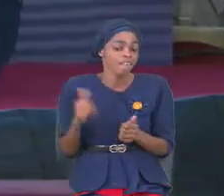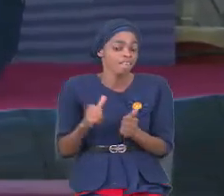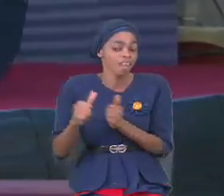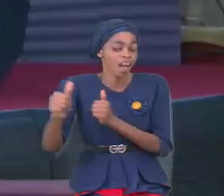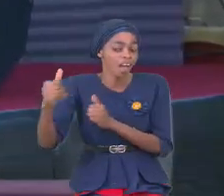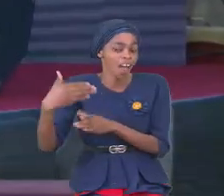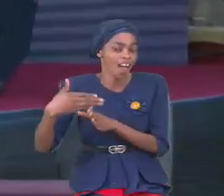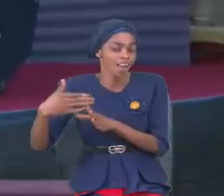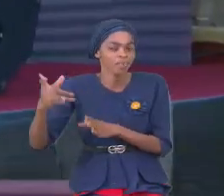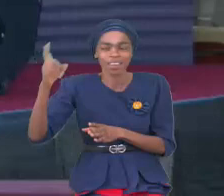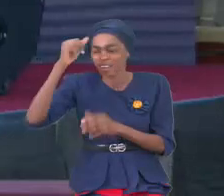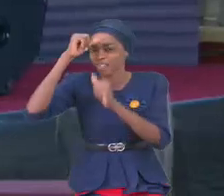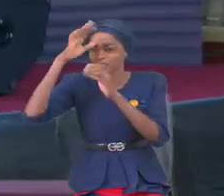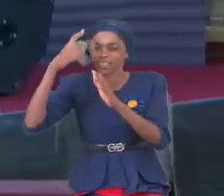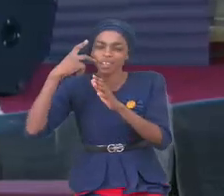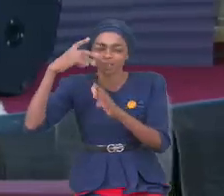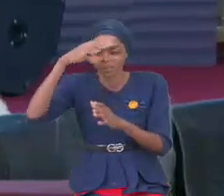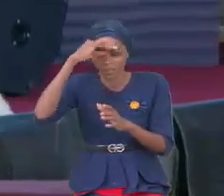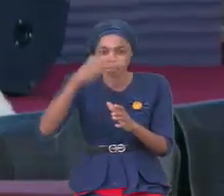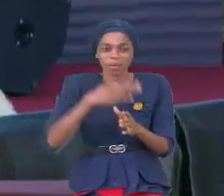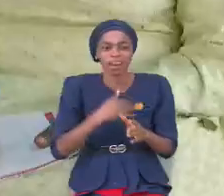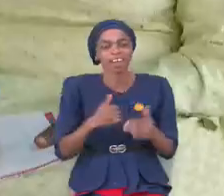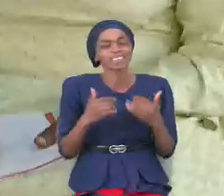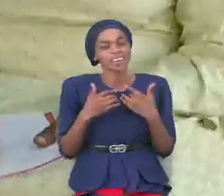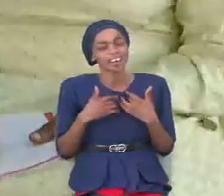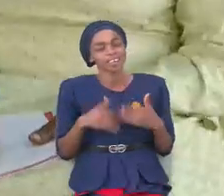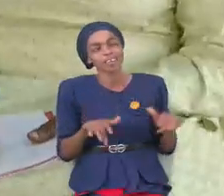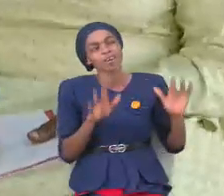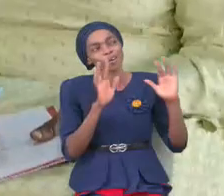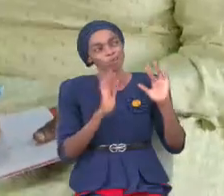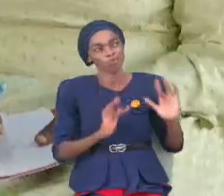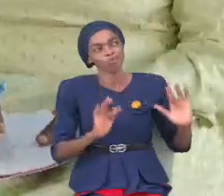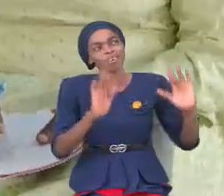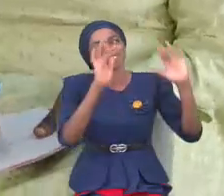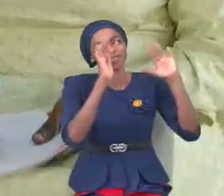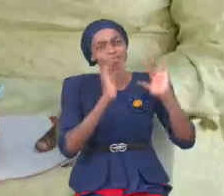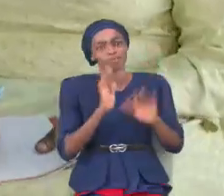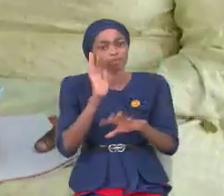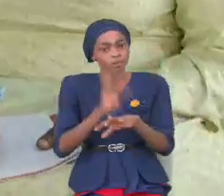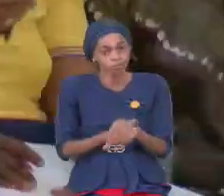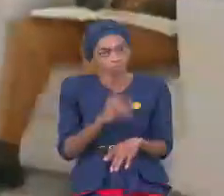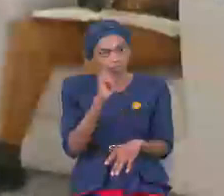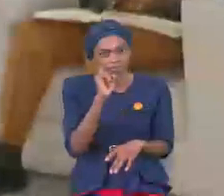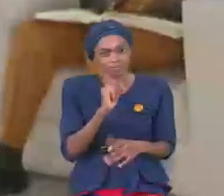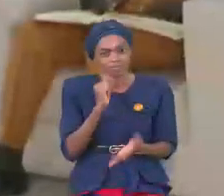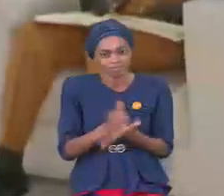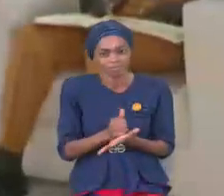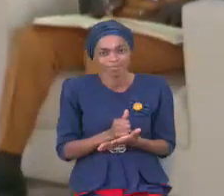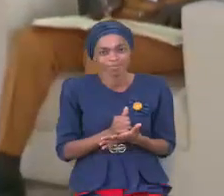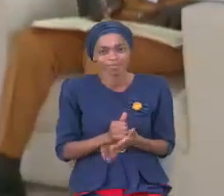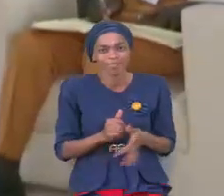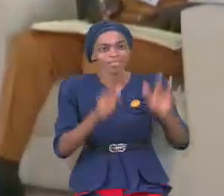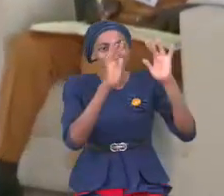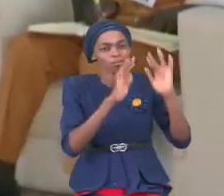had compassion. Compassion on you. Compassion on everyone. He has love for